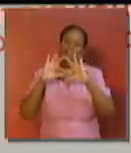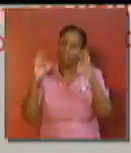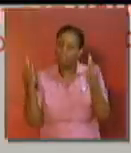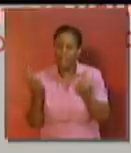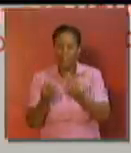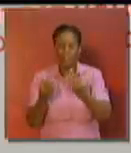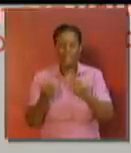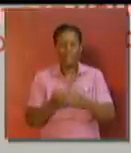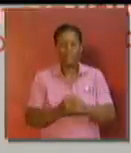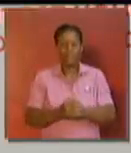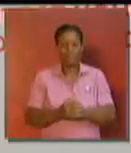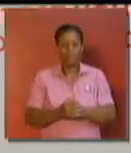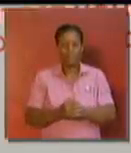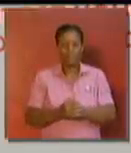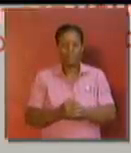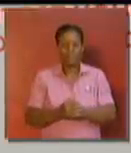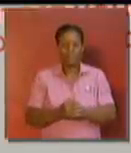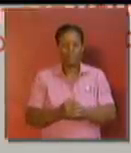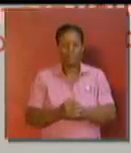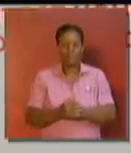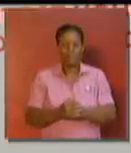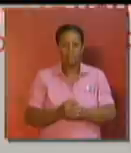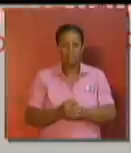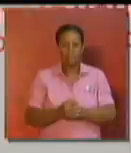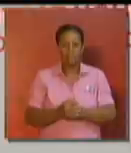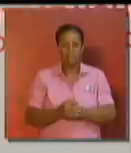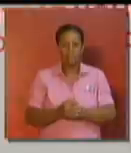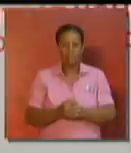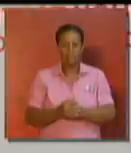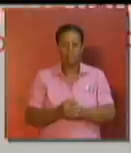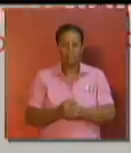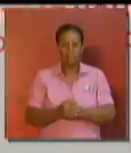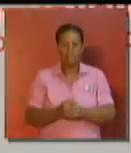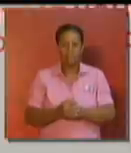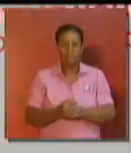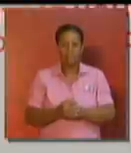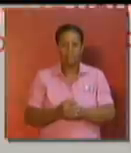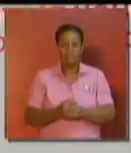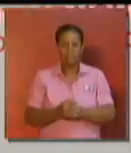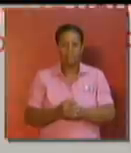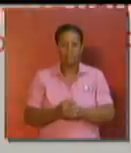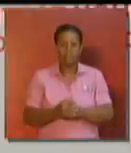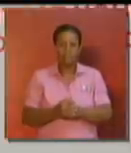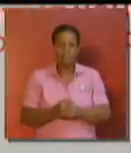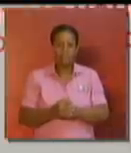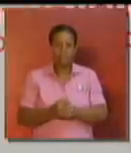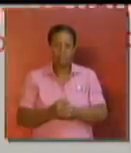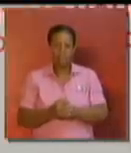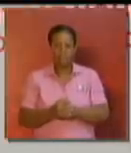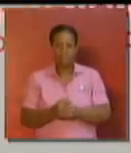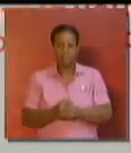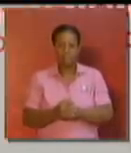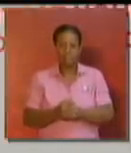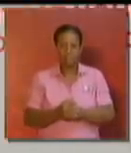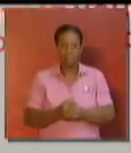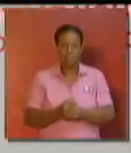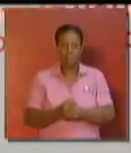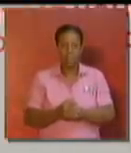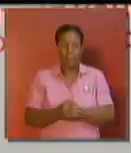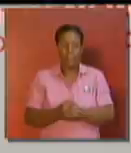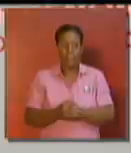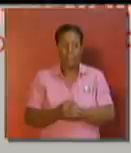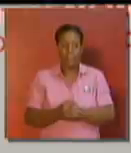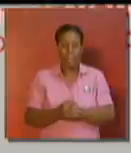that you require. So we want to make sure that that information is, again, circulating, people are aware